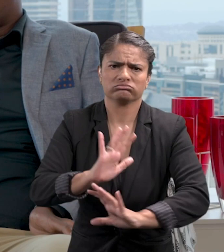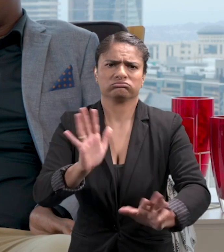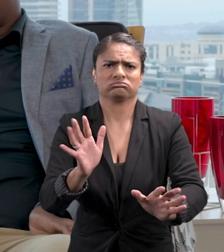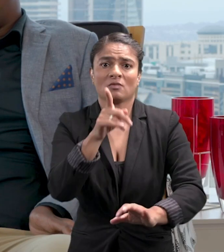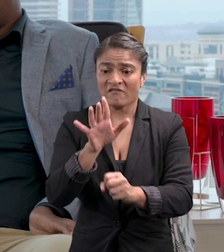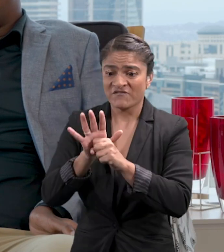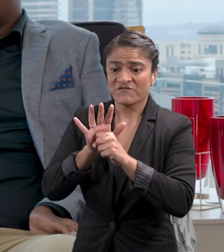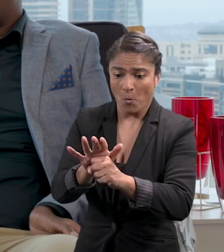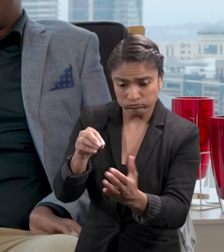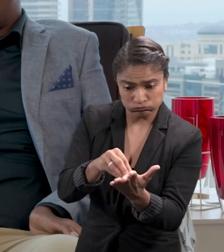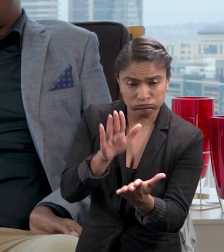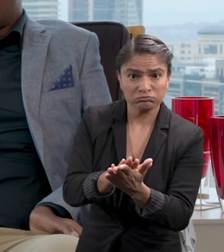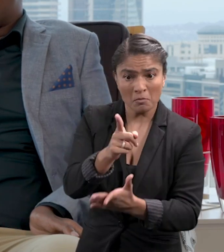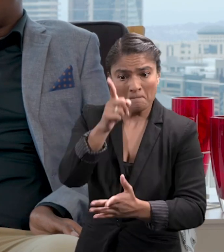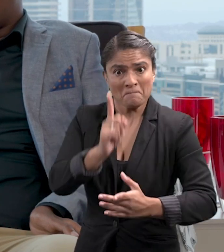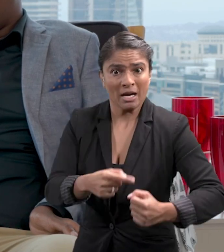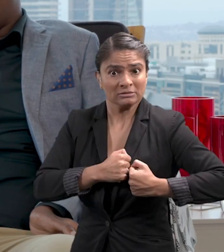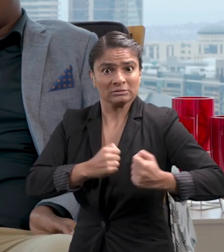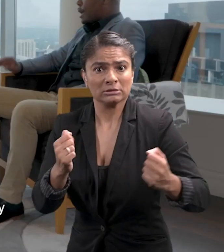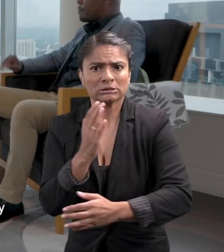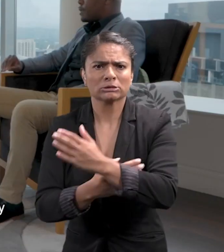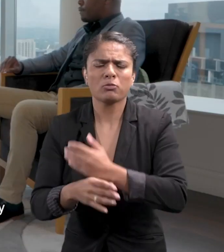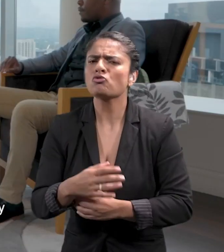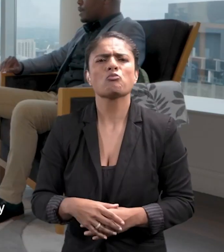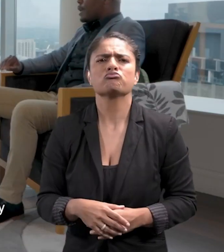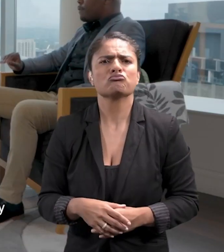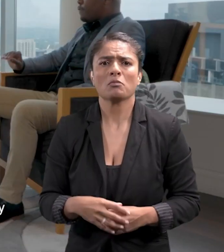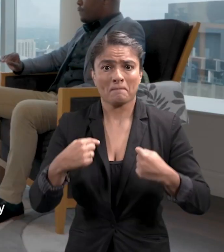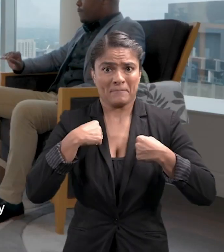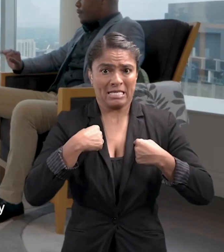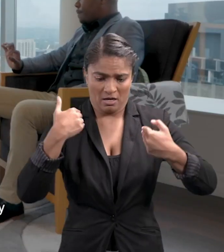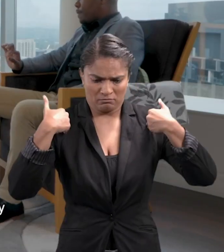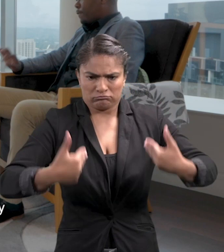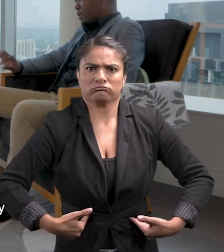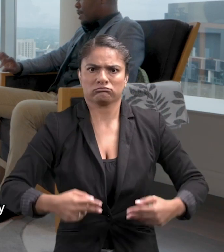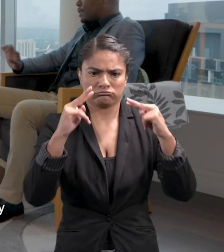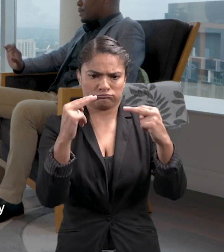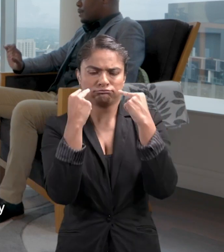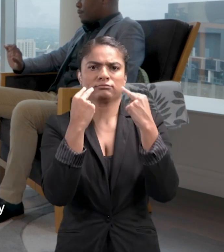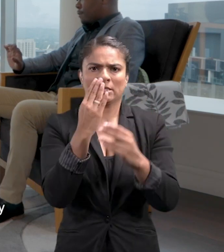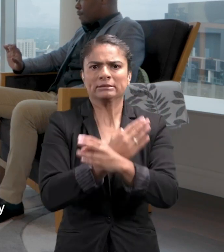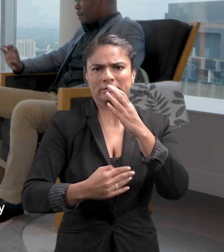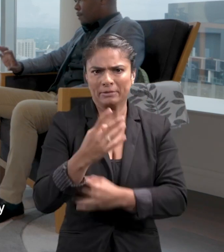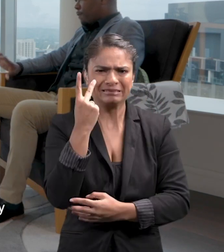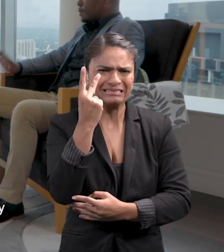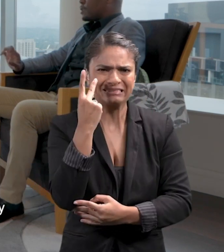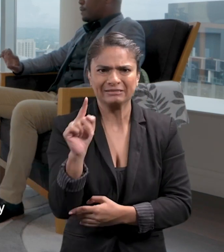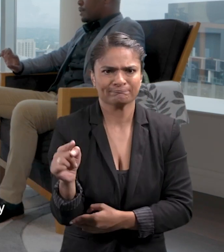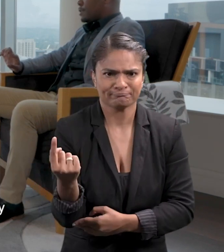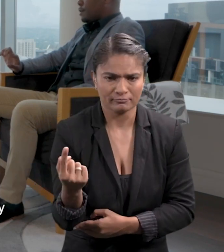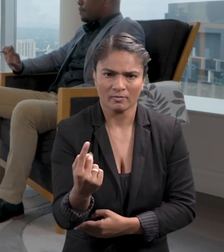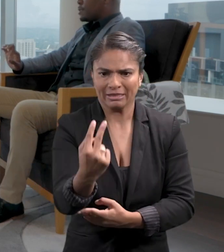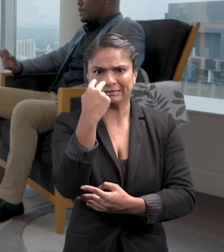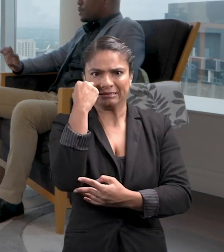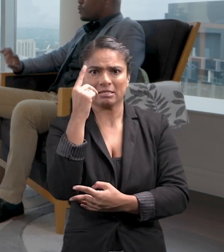doesn't guarantee or warrant you to declare the disability. I might have a physical visible